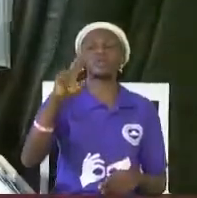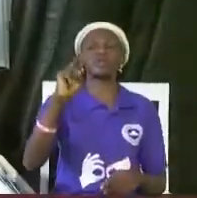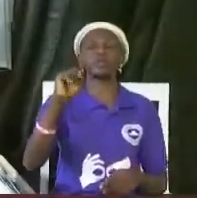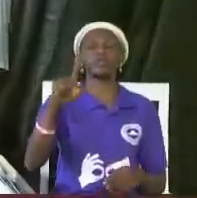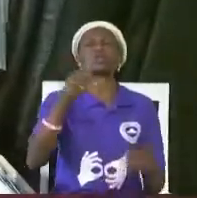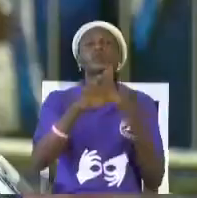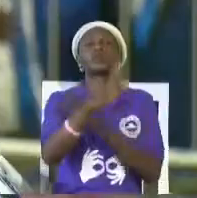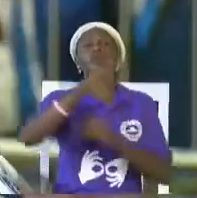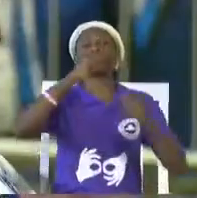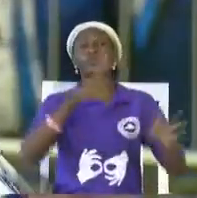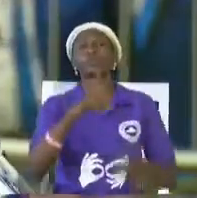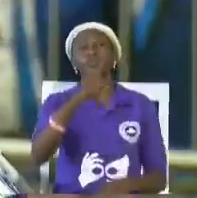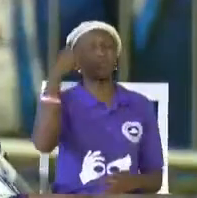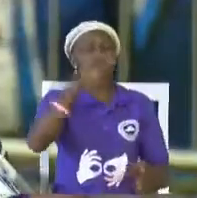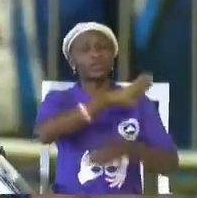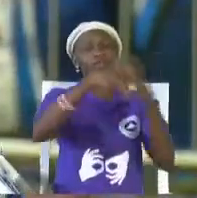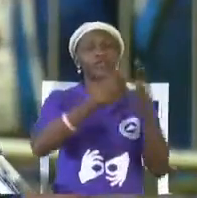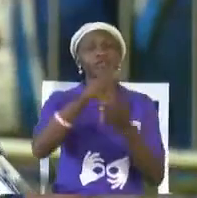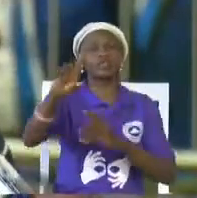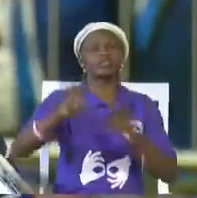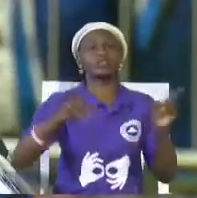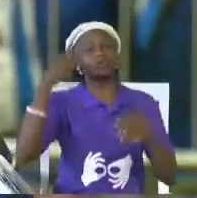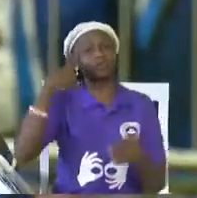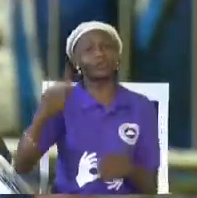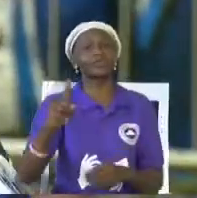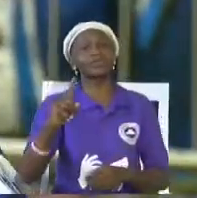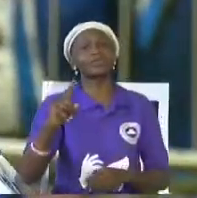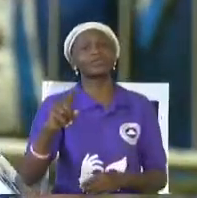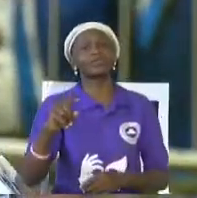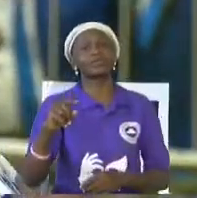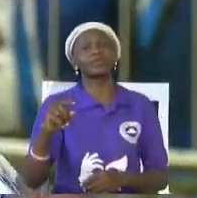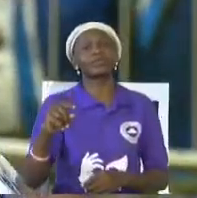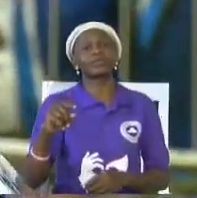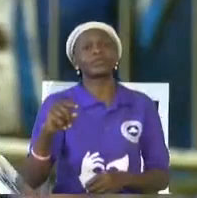God bless you for all you do